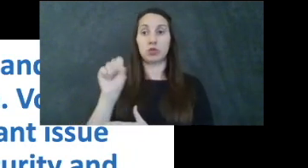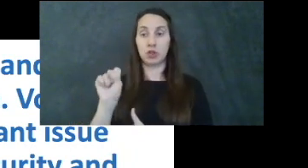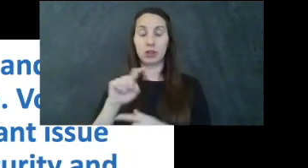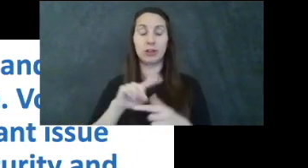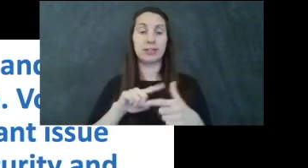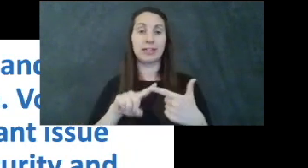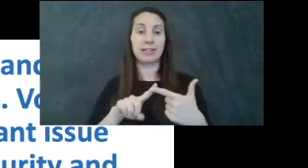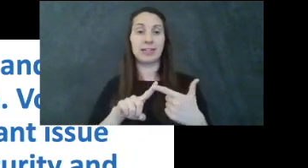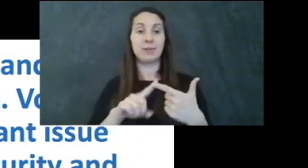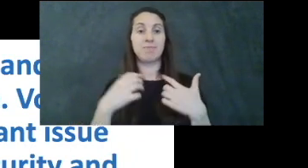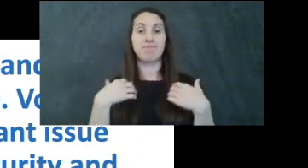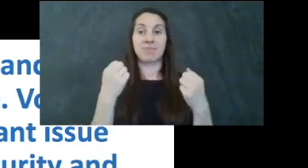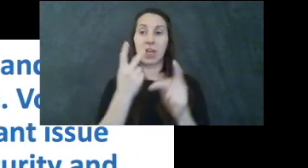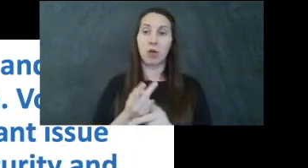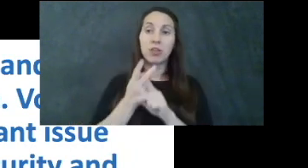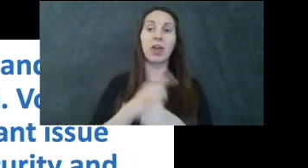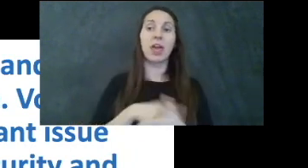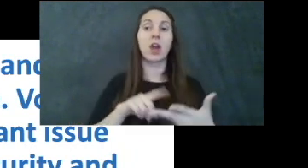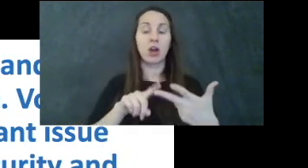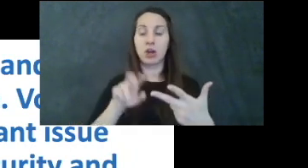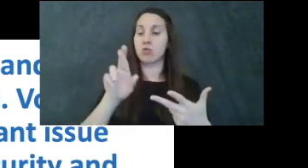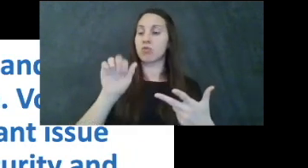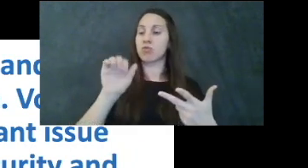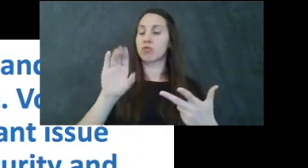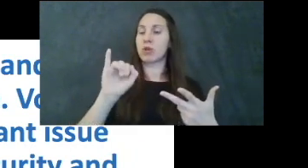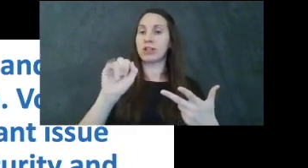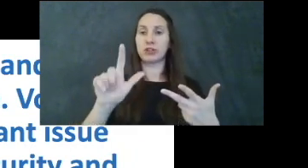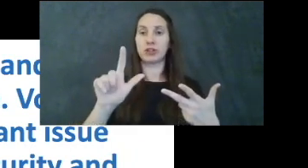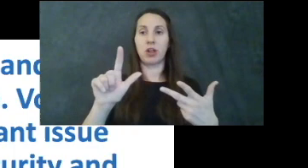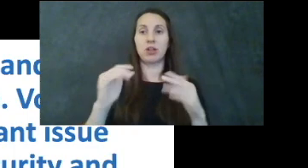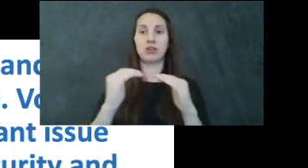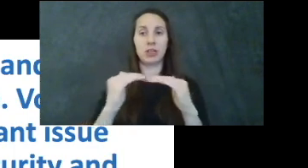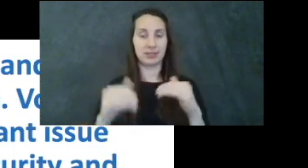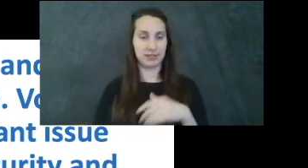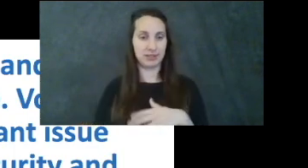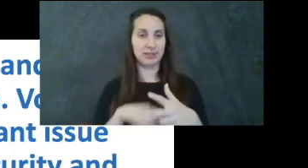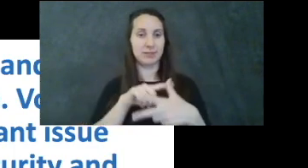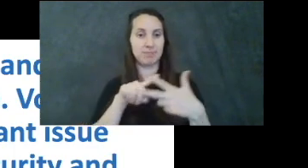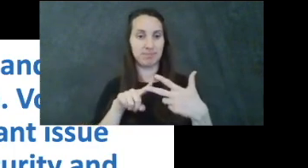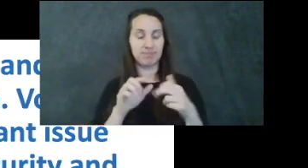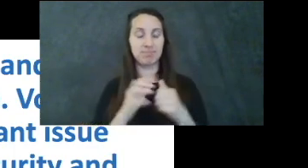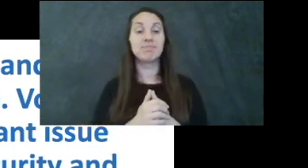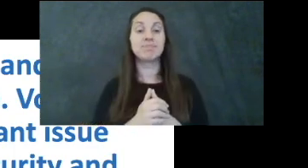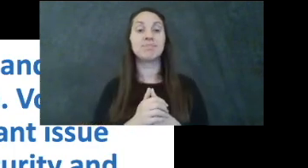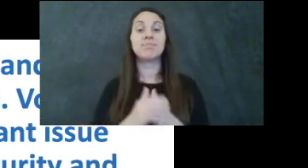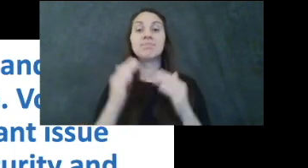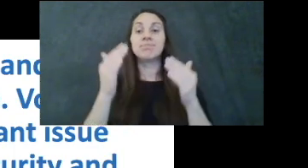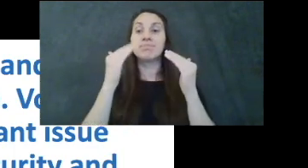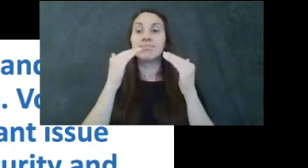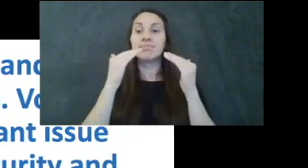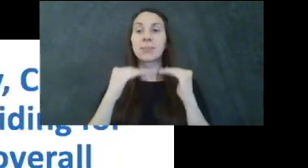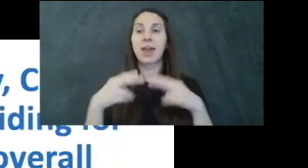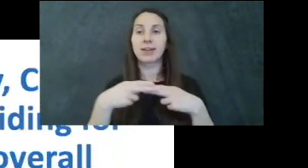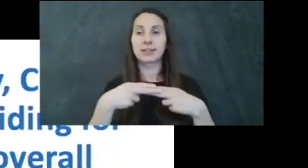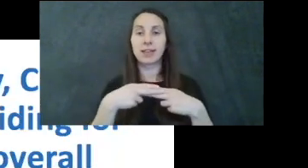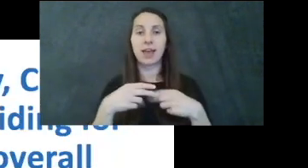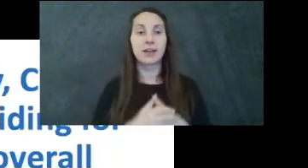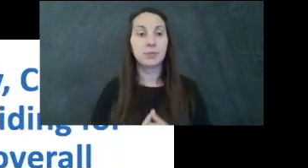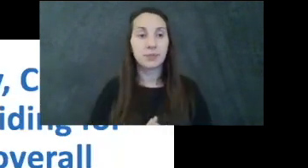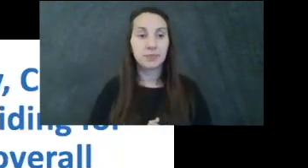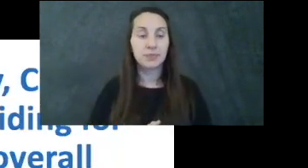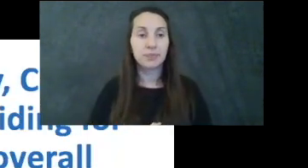racial justice in the community. If we look at the next slide, you can